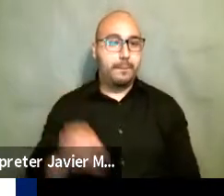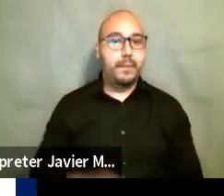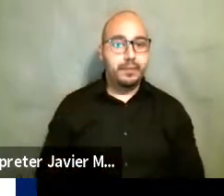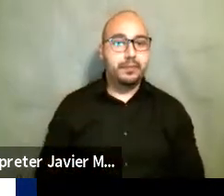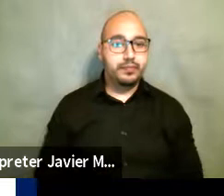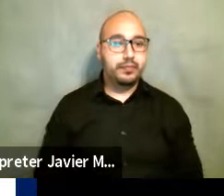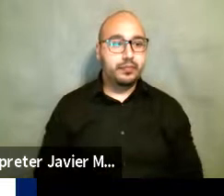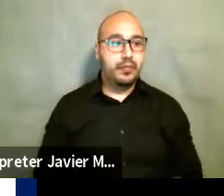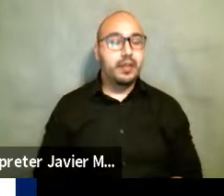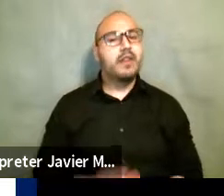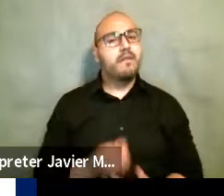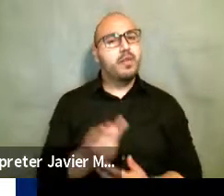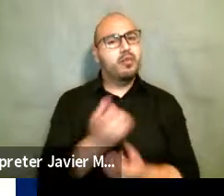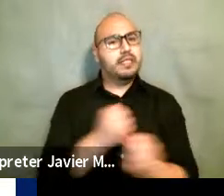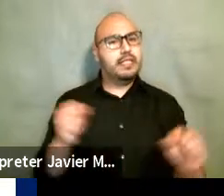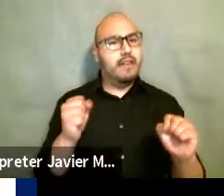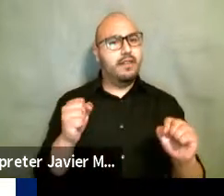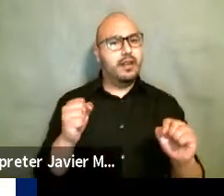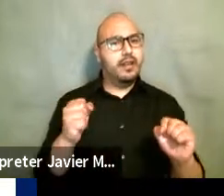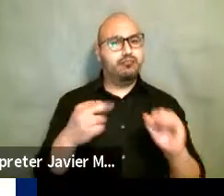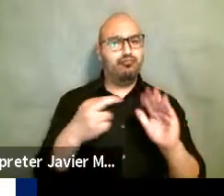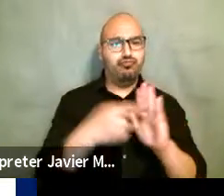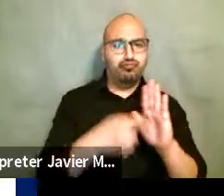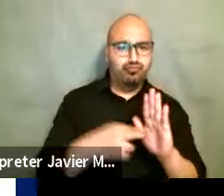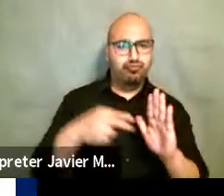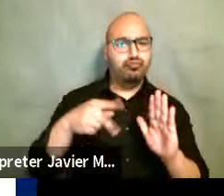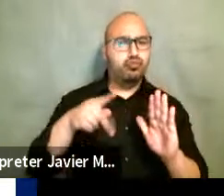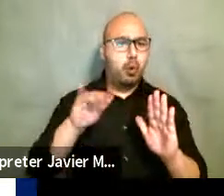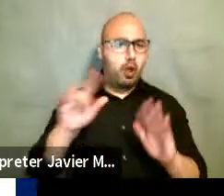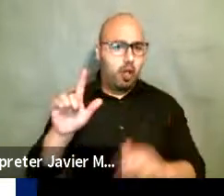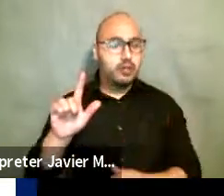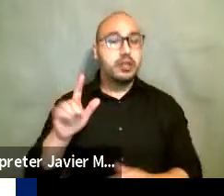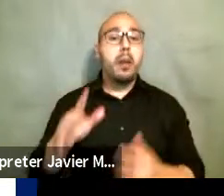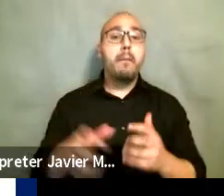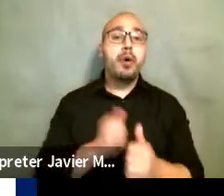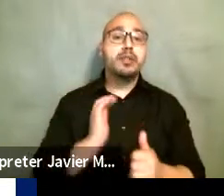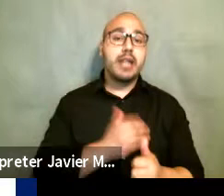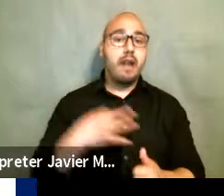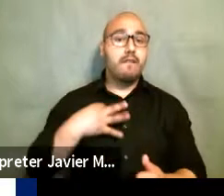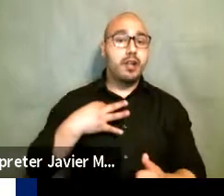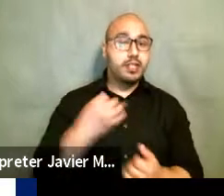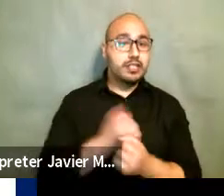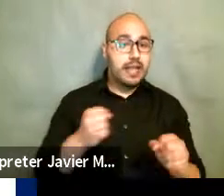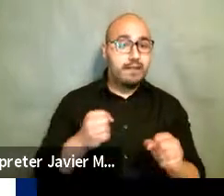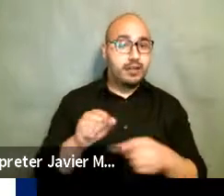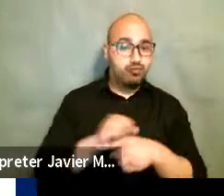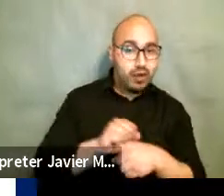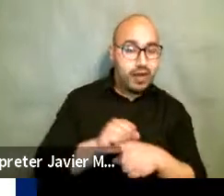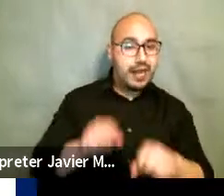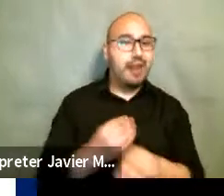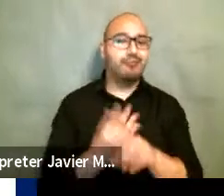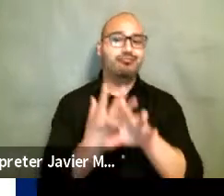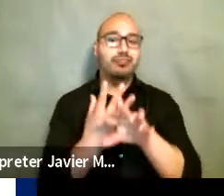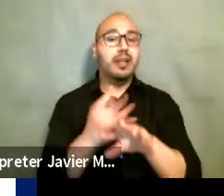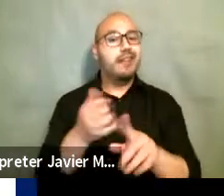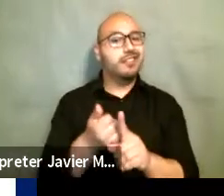And then just some safety protocols. So most of our volunteer opportunities can be done virtually for those who are interested in completing